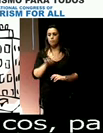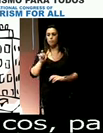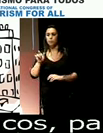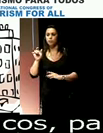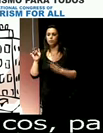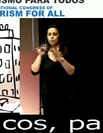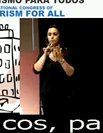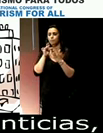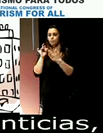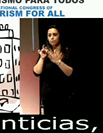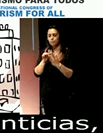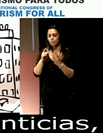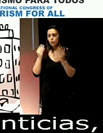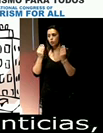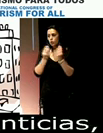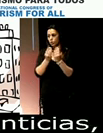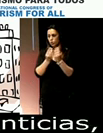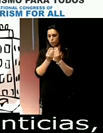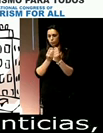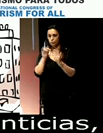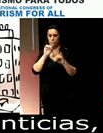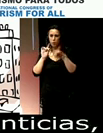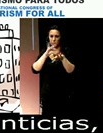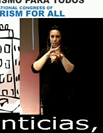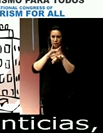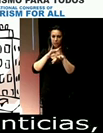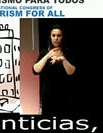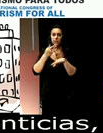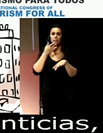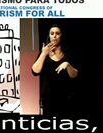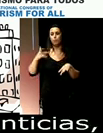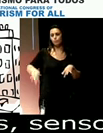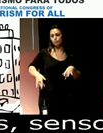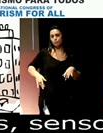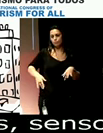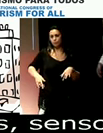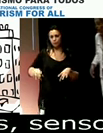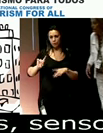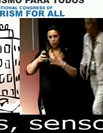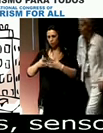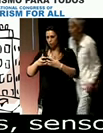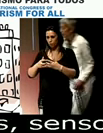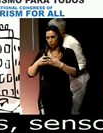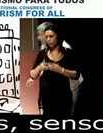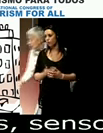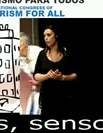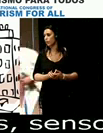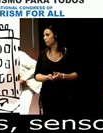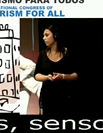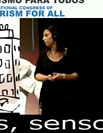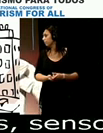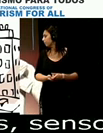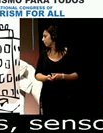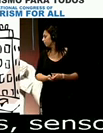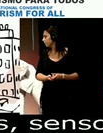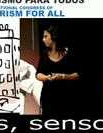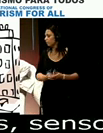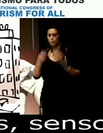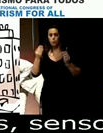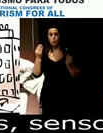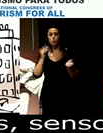dialysis, diabetes, etc. Too often we hear about the respect of the law that regulates accessibility and